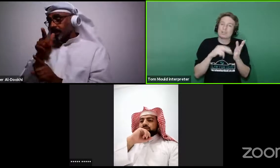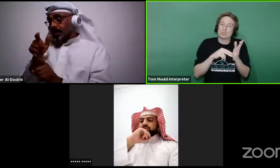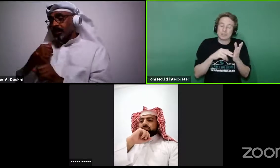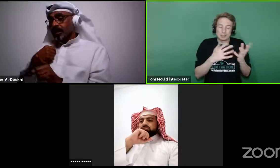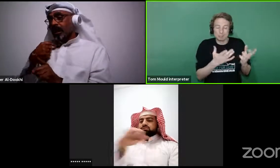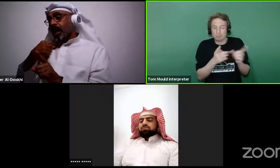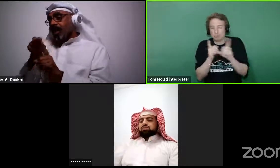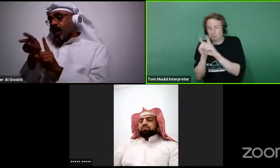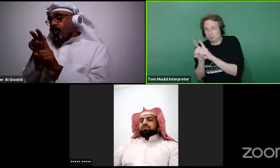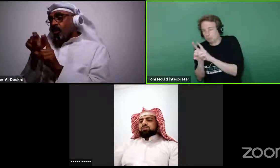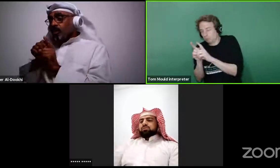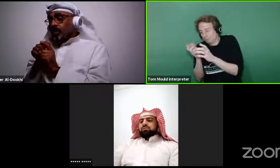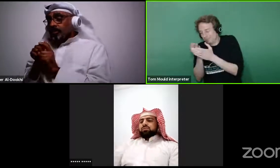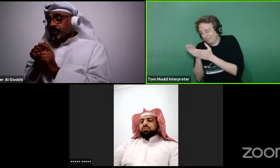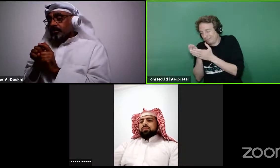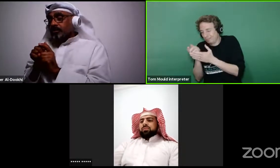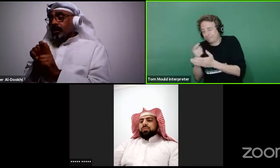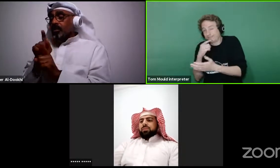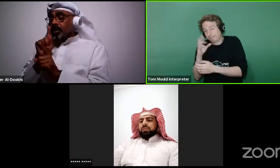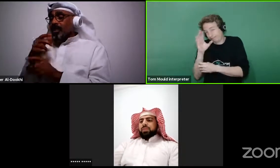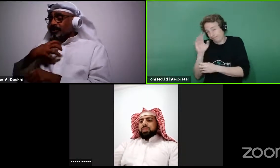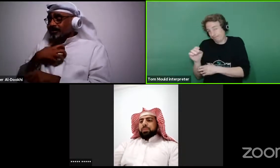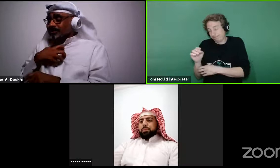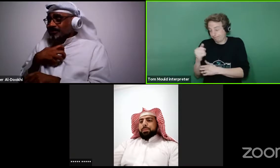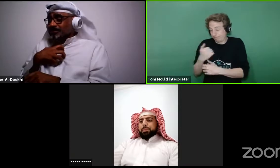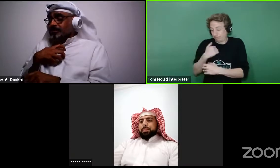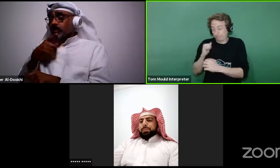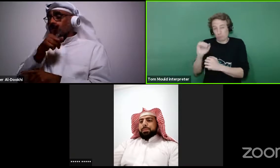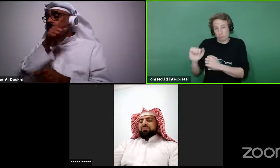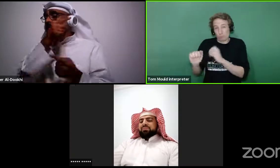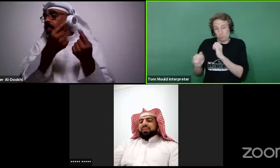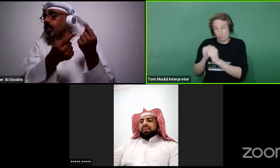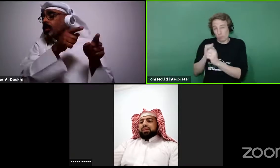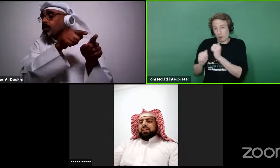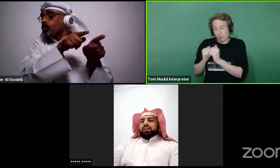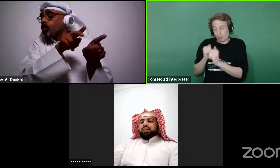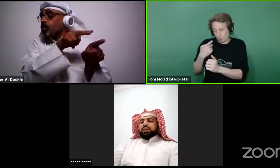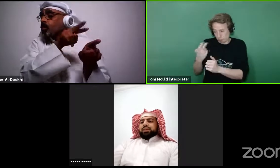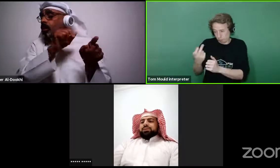your brother, so grieve not for what they used to do.